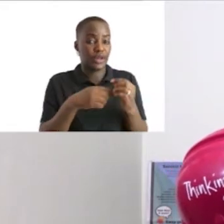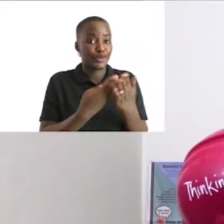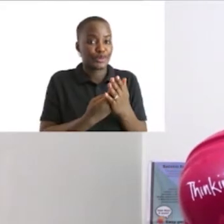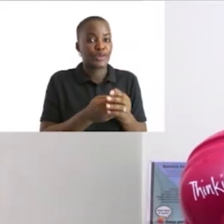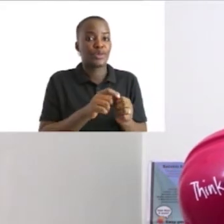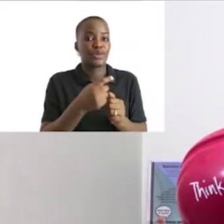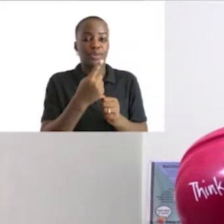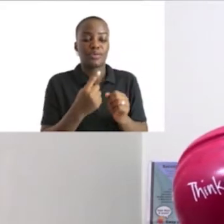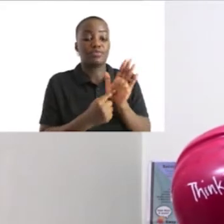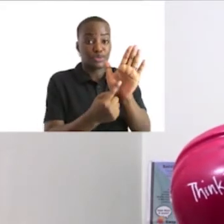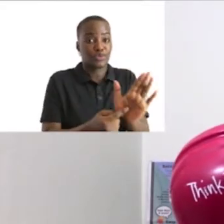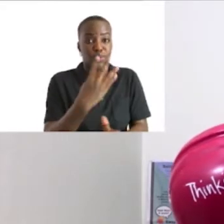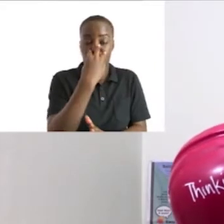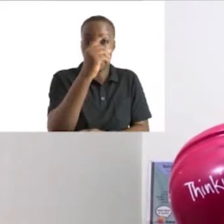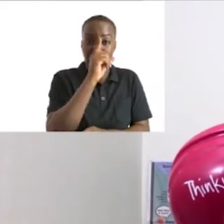pig?